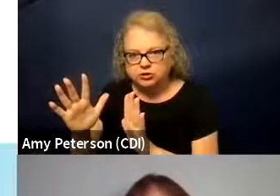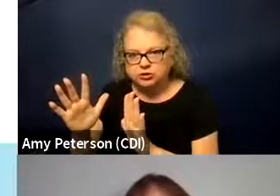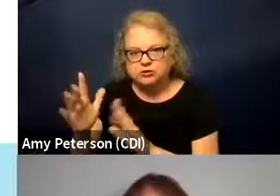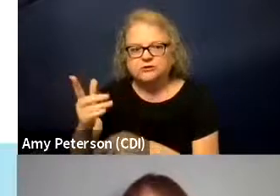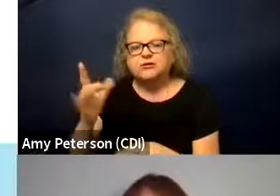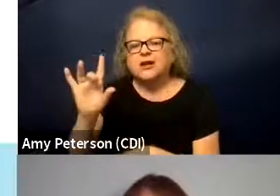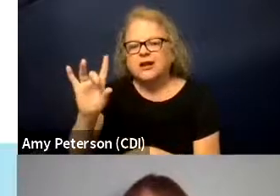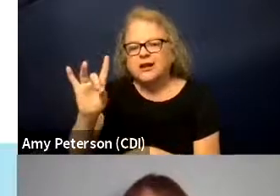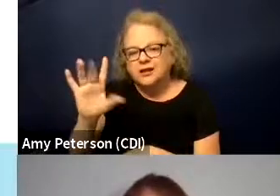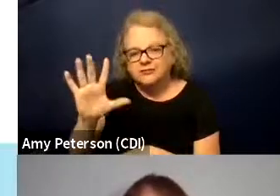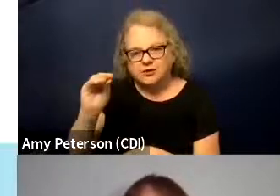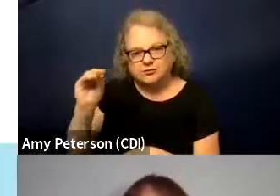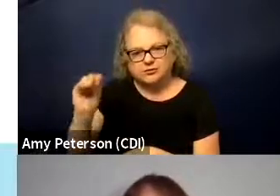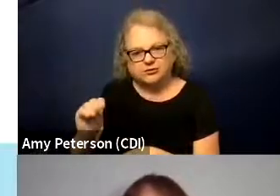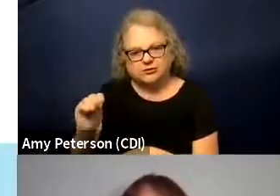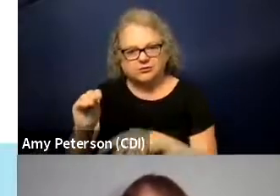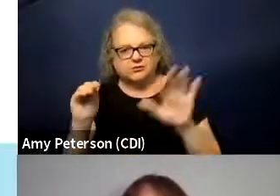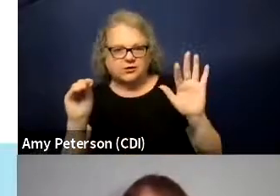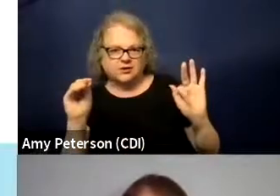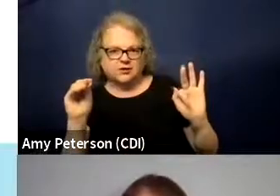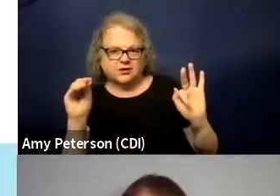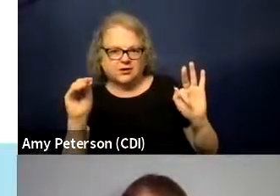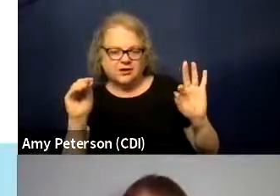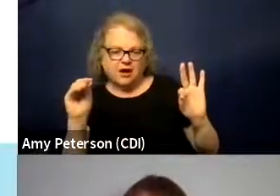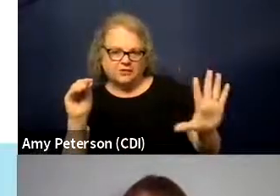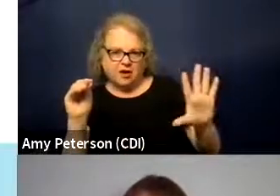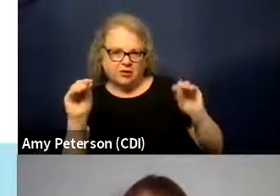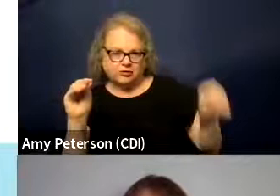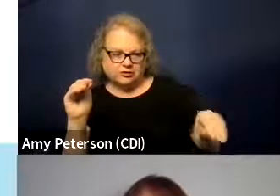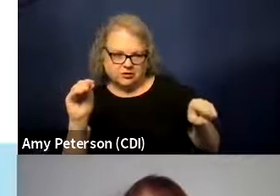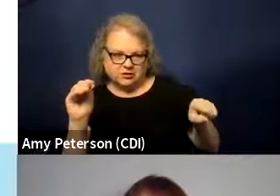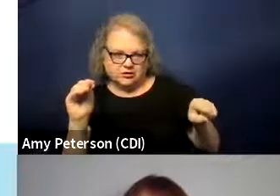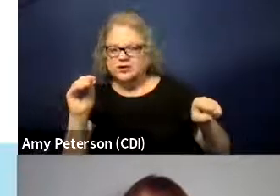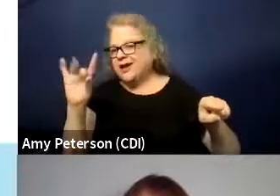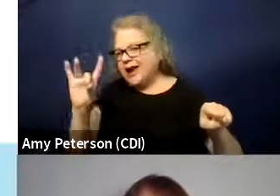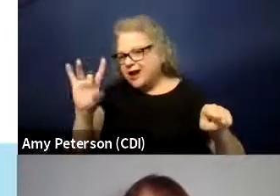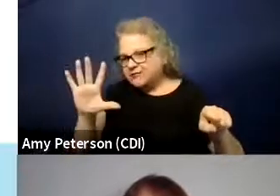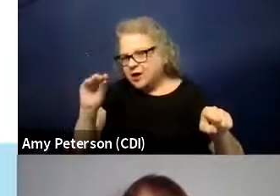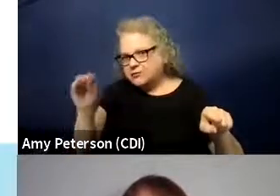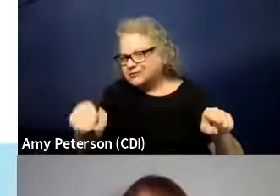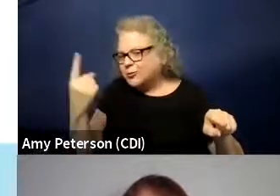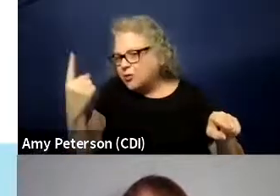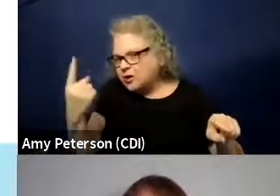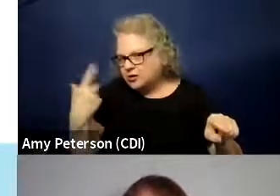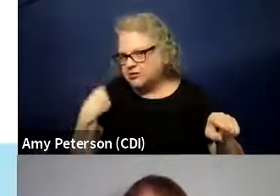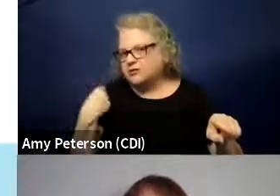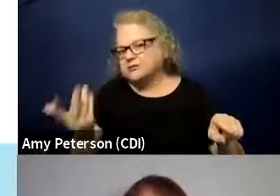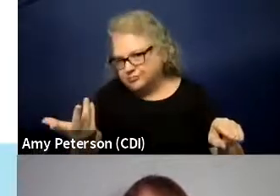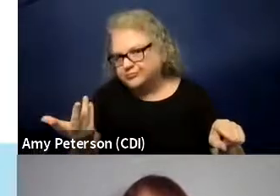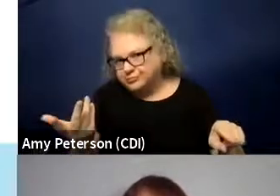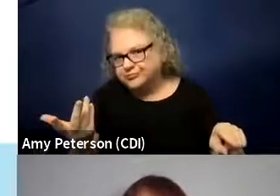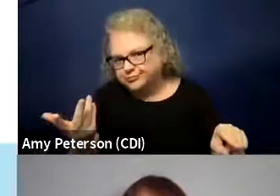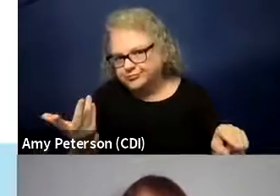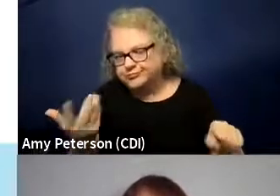is only one dose. It will give you 85% protection against severe disease